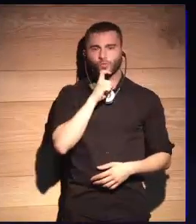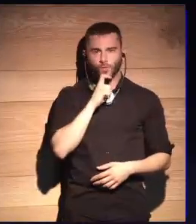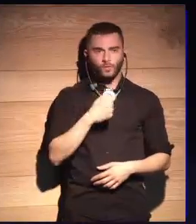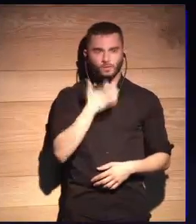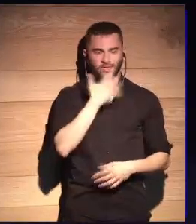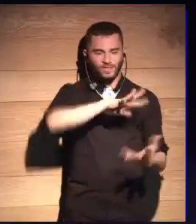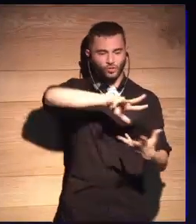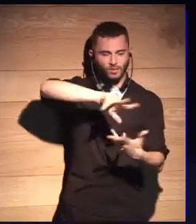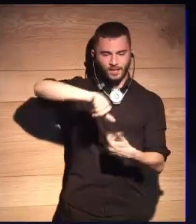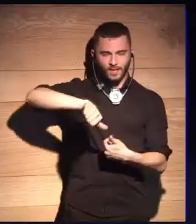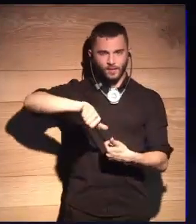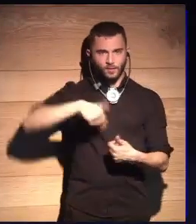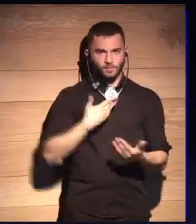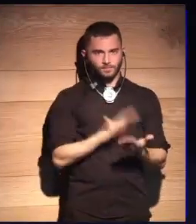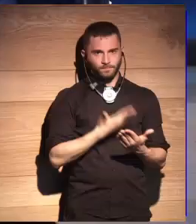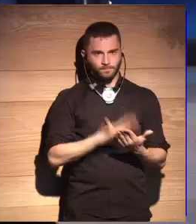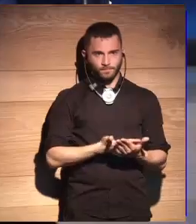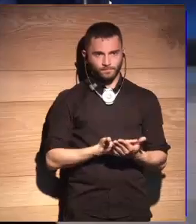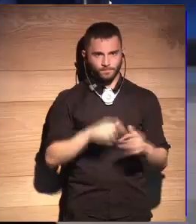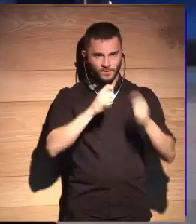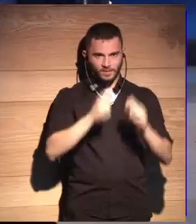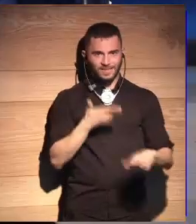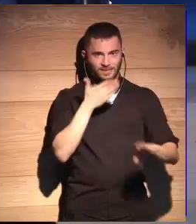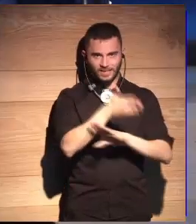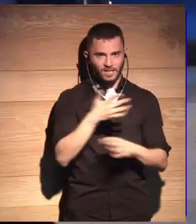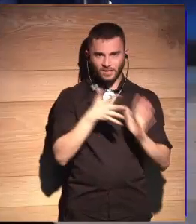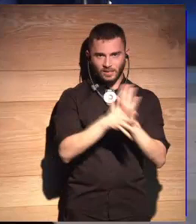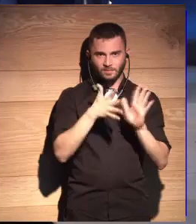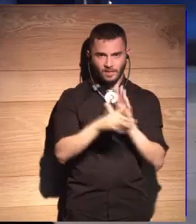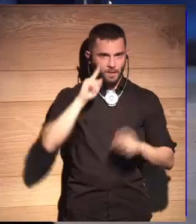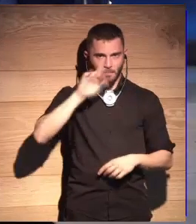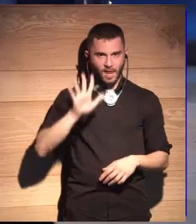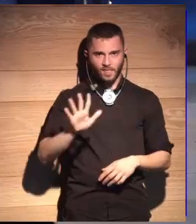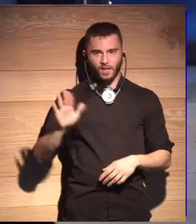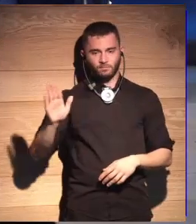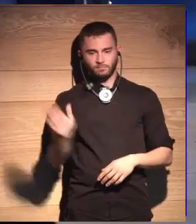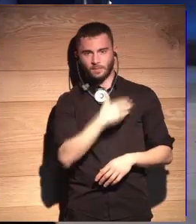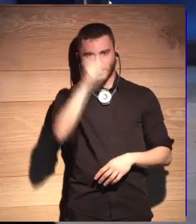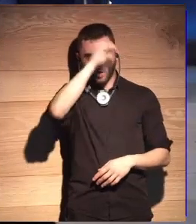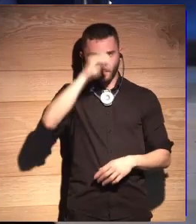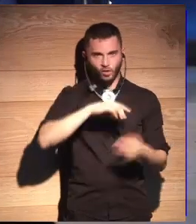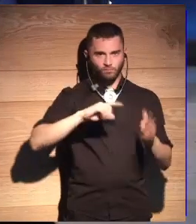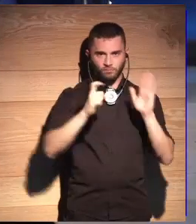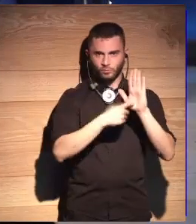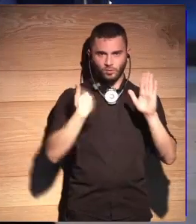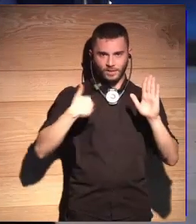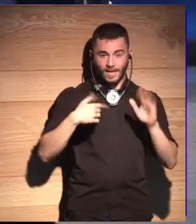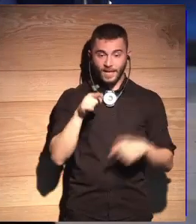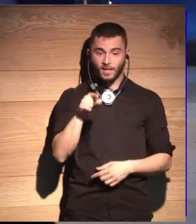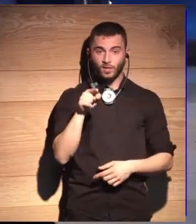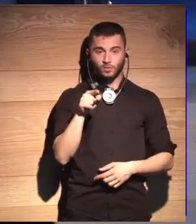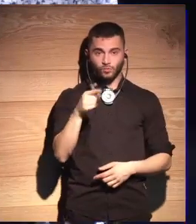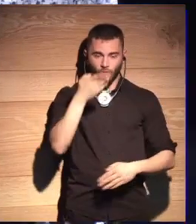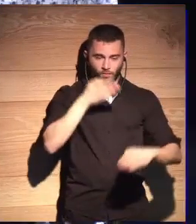analyze misinformation when the people who verify things, when the media arrive? It seems that the whole storm has gone